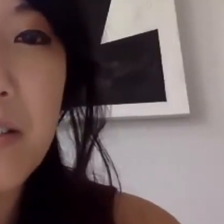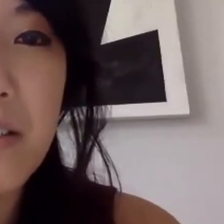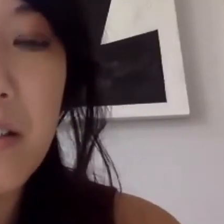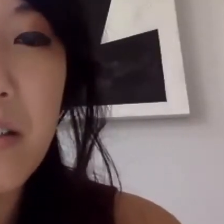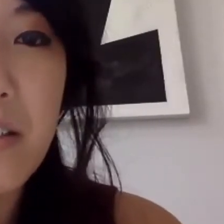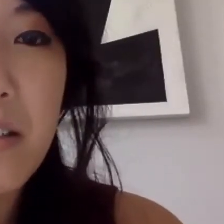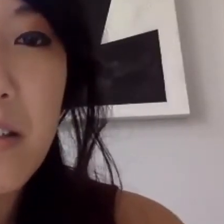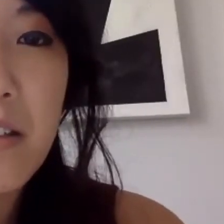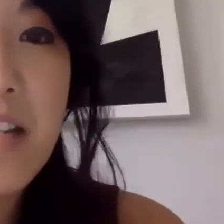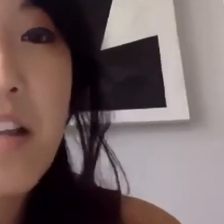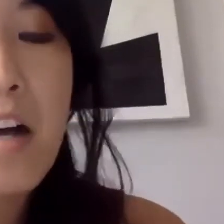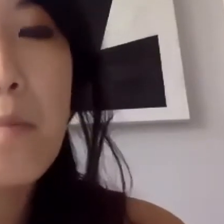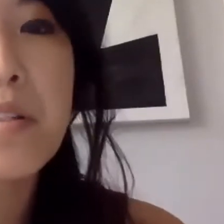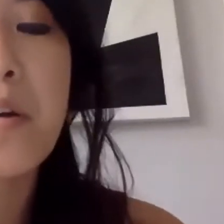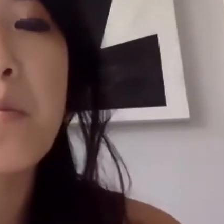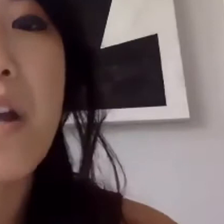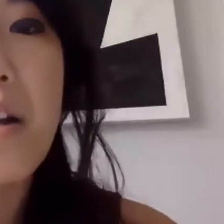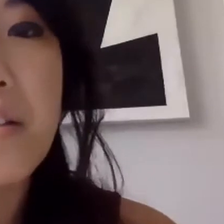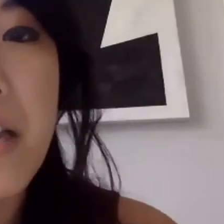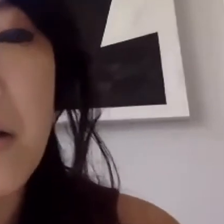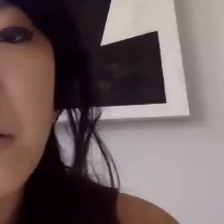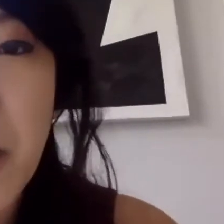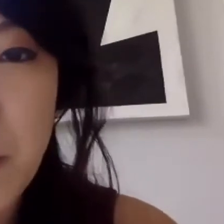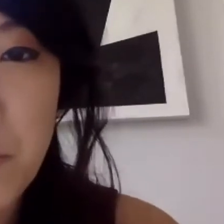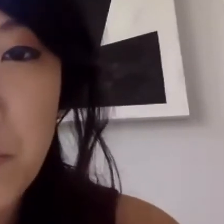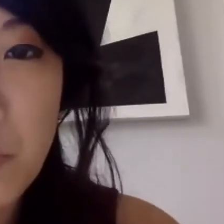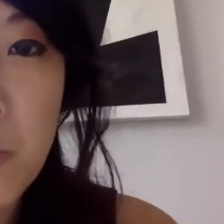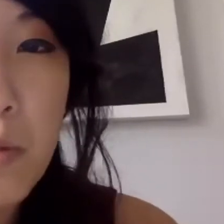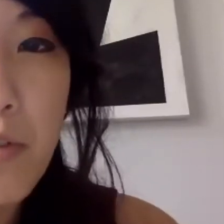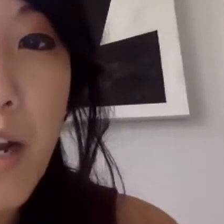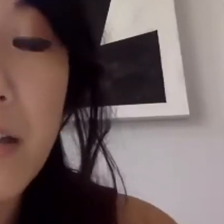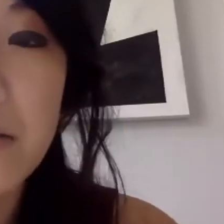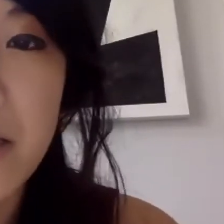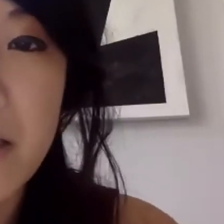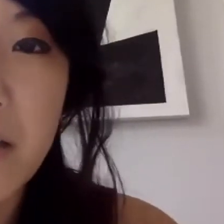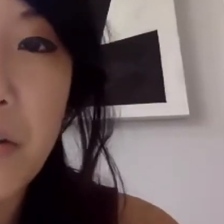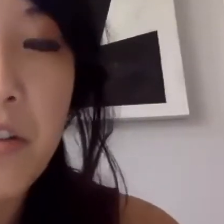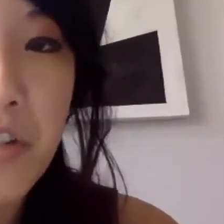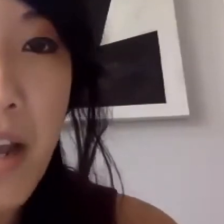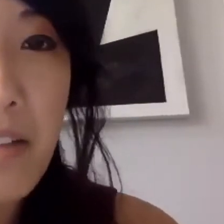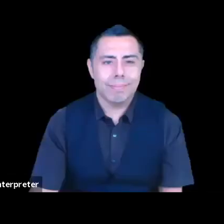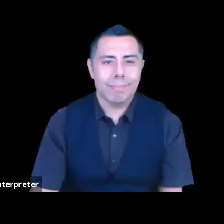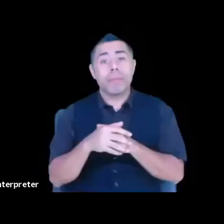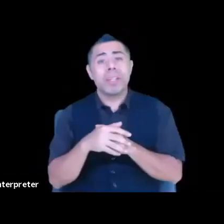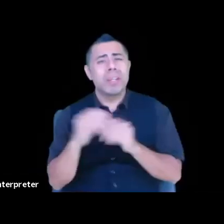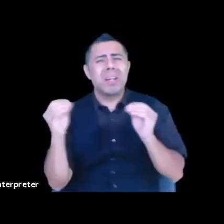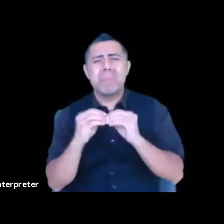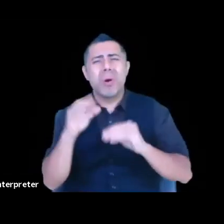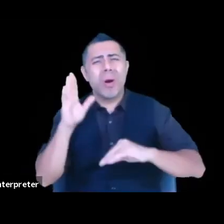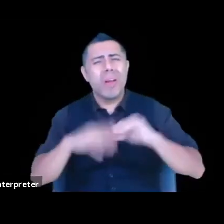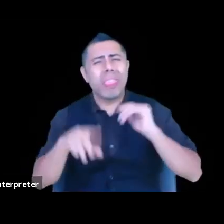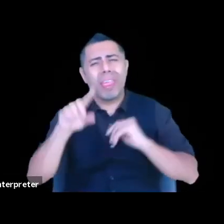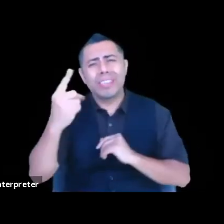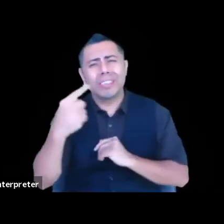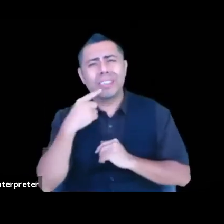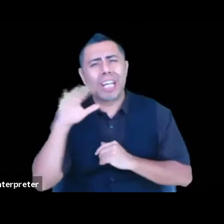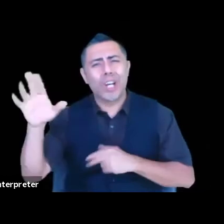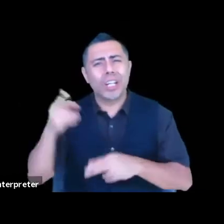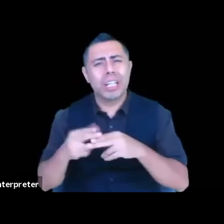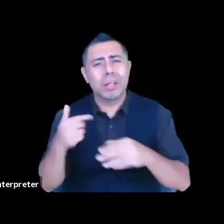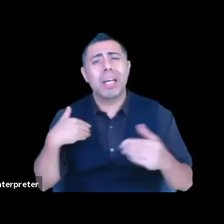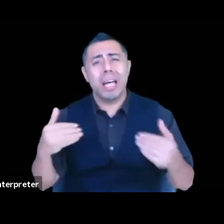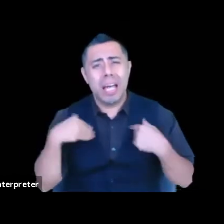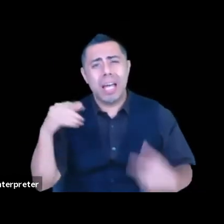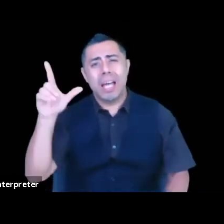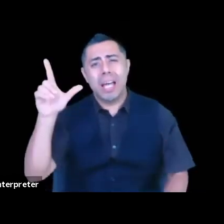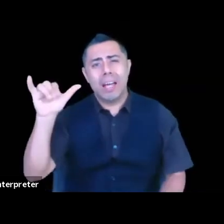legend. And to help us go beyond saying her name, we're providing a link here in the chat and comments with 10 actions